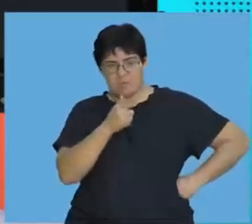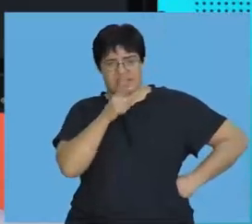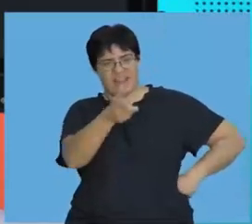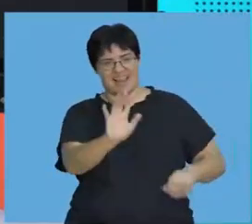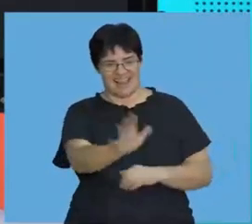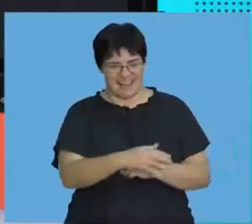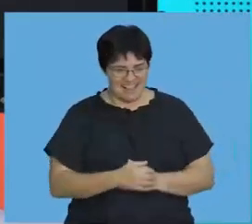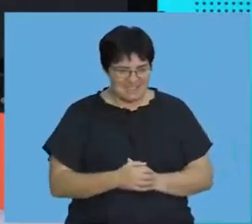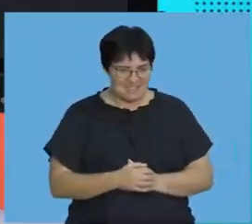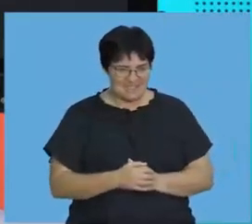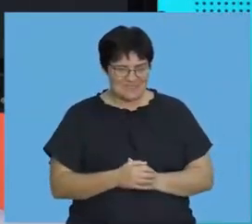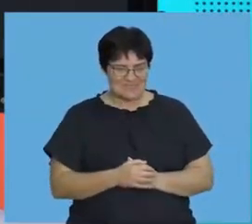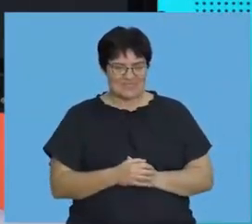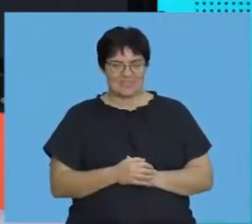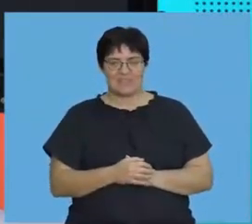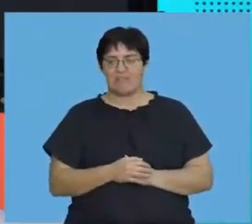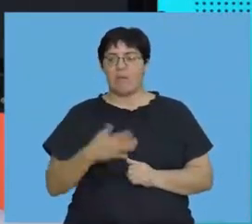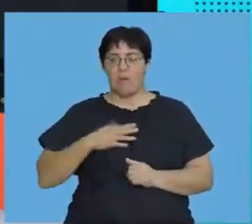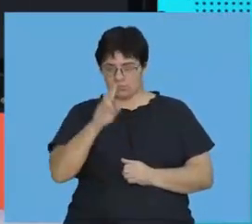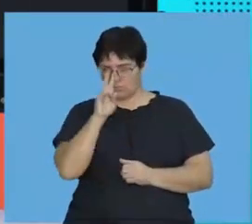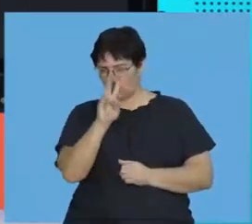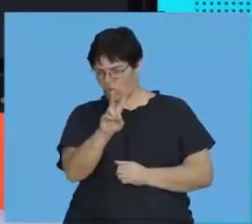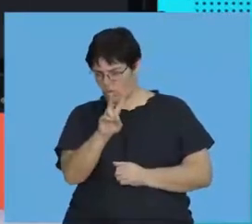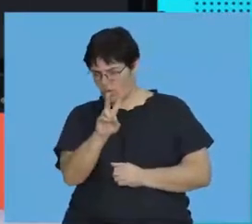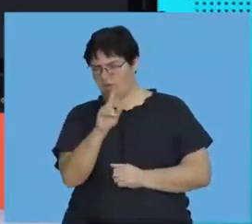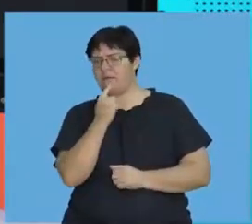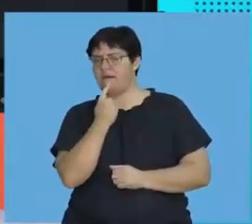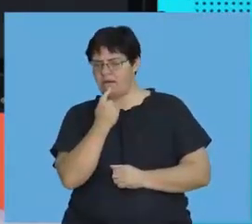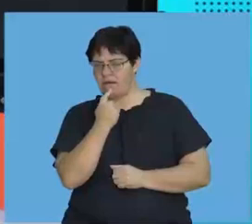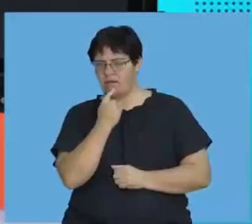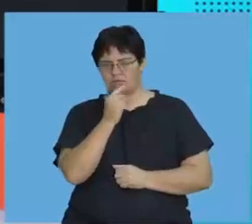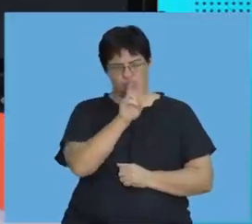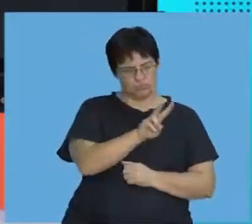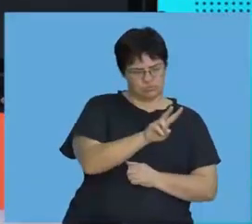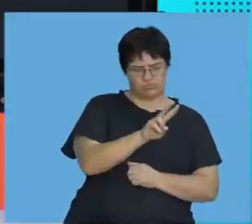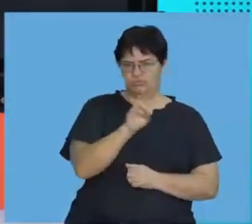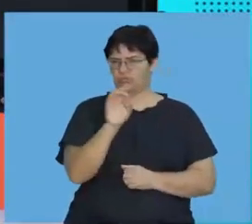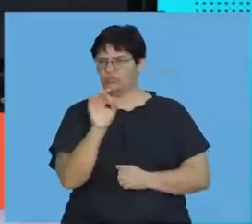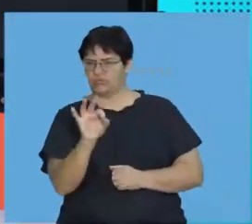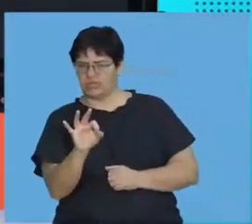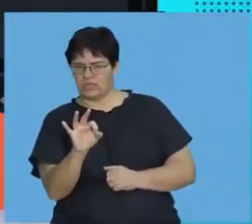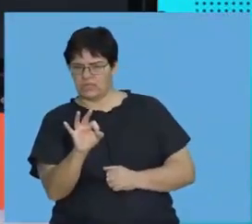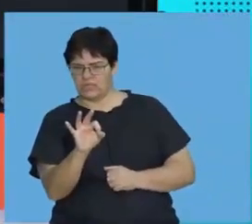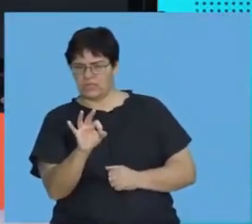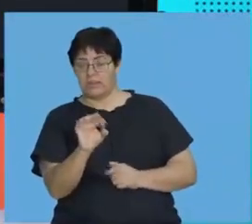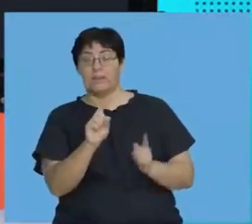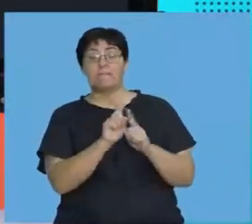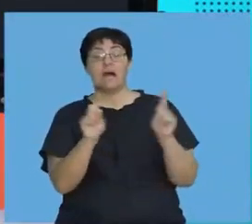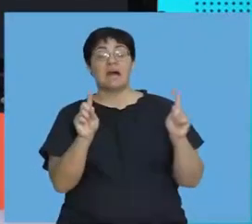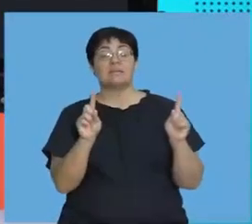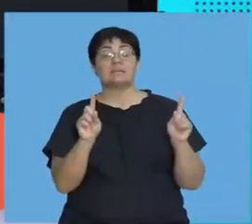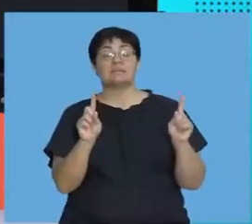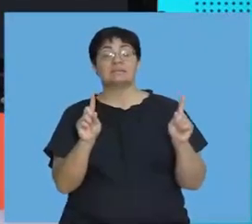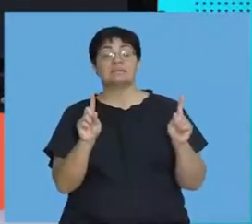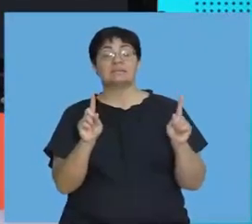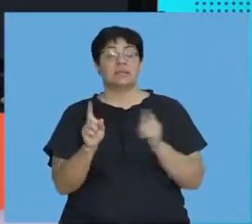I'm actually not going to tell you. Okay, I want you to look at the value. So we've got a 2 and a 3, but there's a